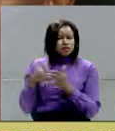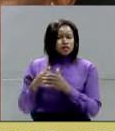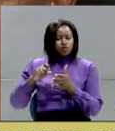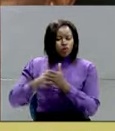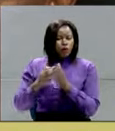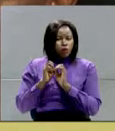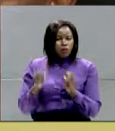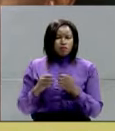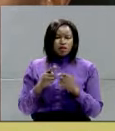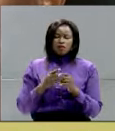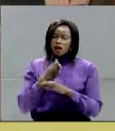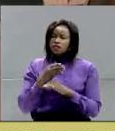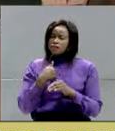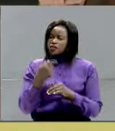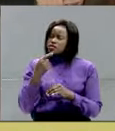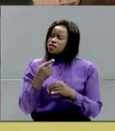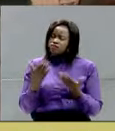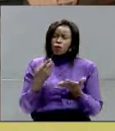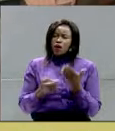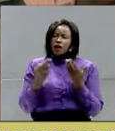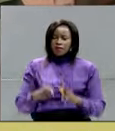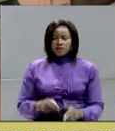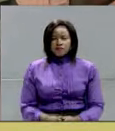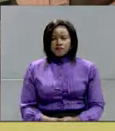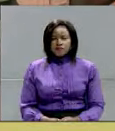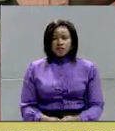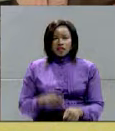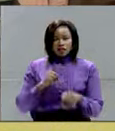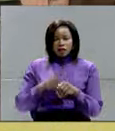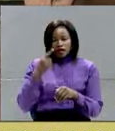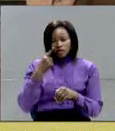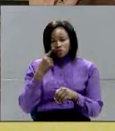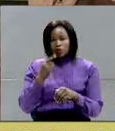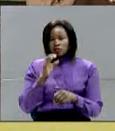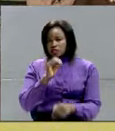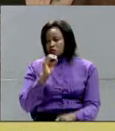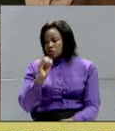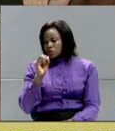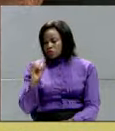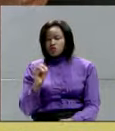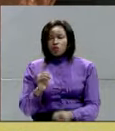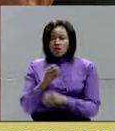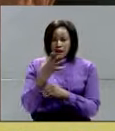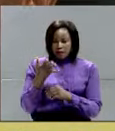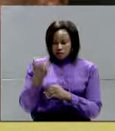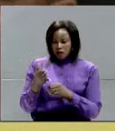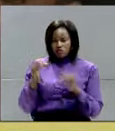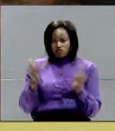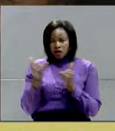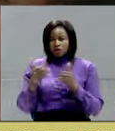trust issues. So I sat, it had these numbers. I sat 000, 001, that side